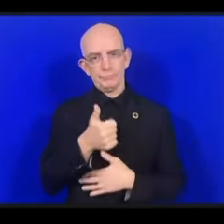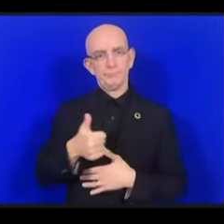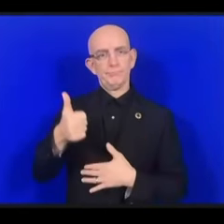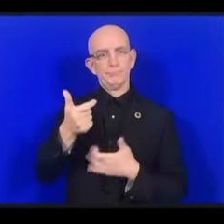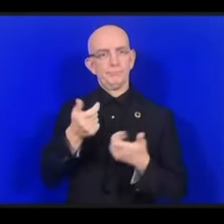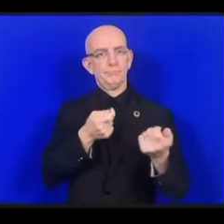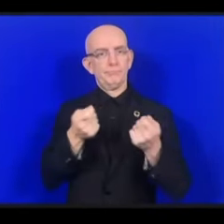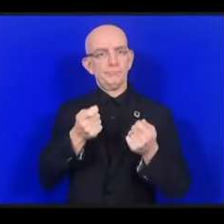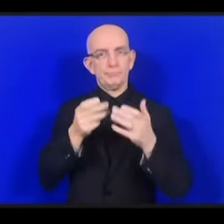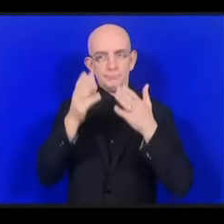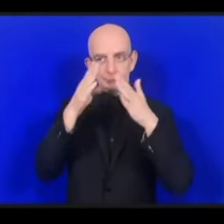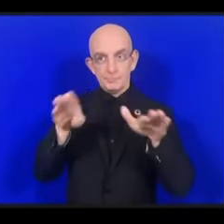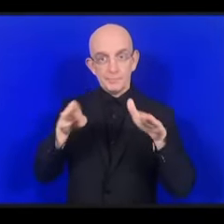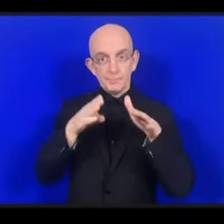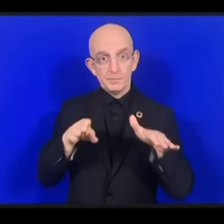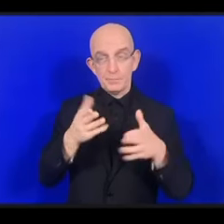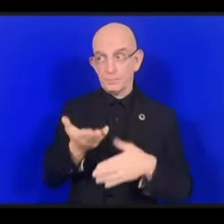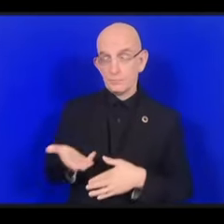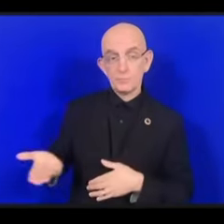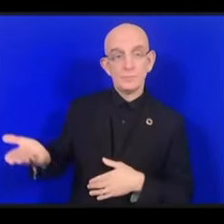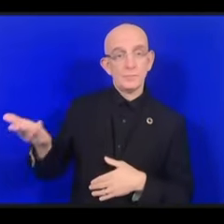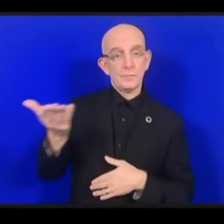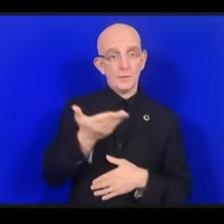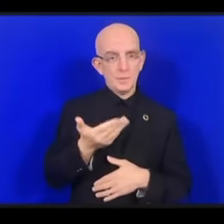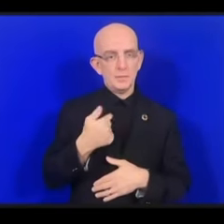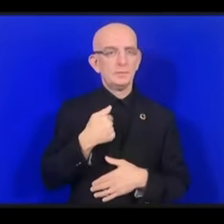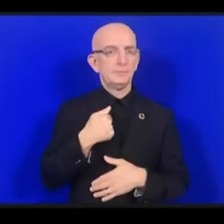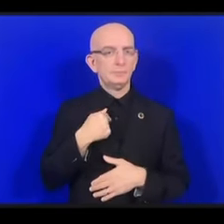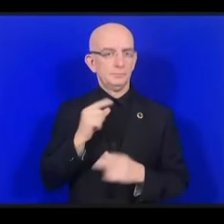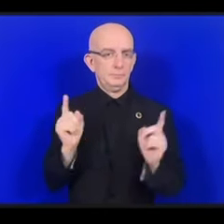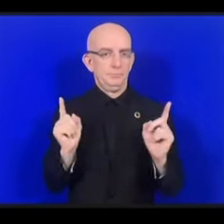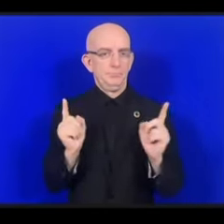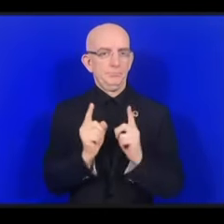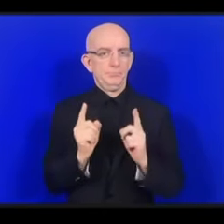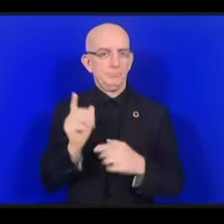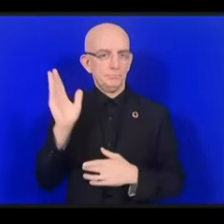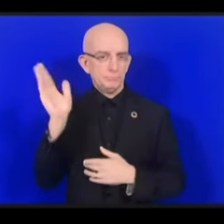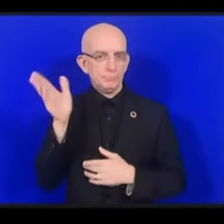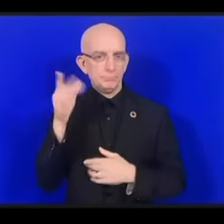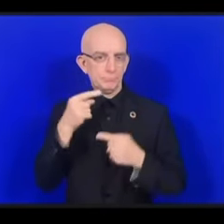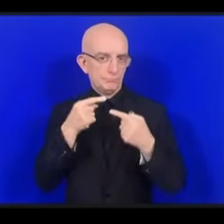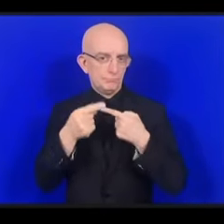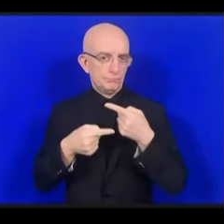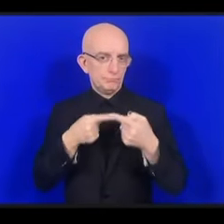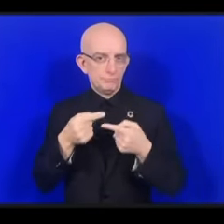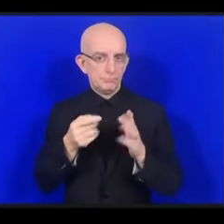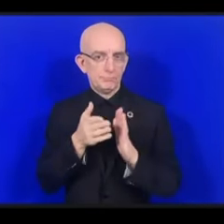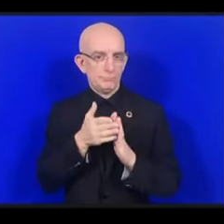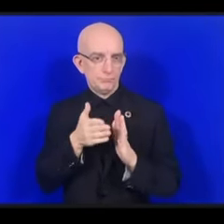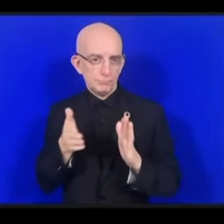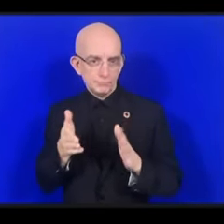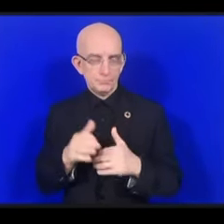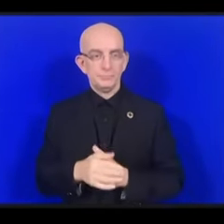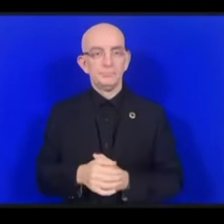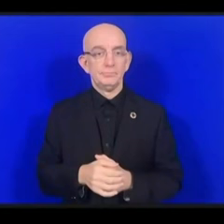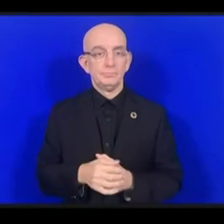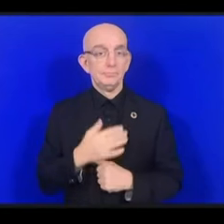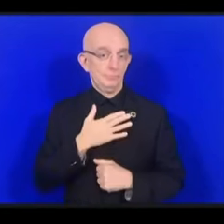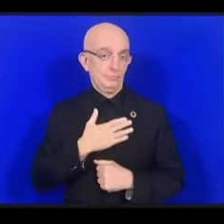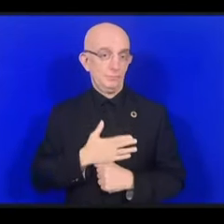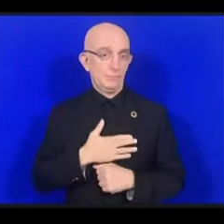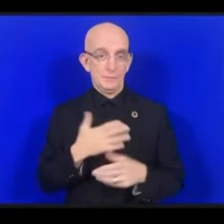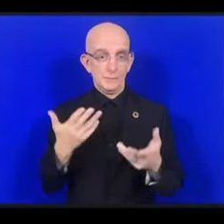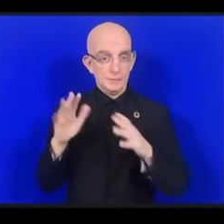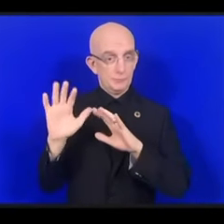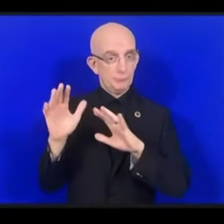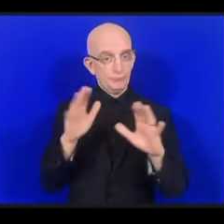So first of all, I would like to congratulate the Internet Governance Forum Kyoto